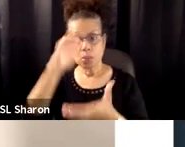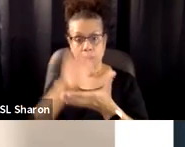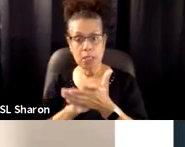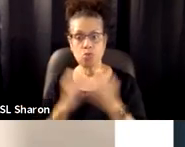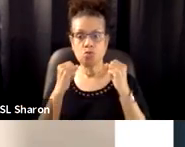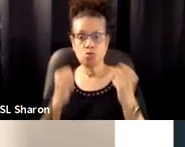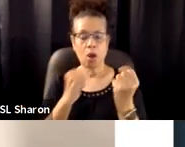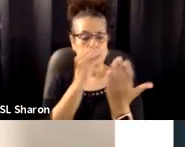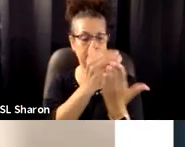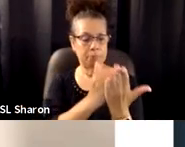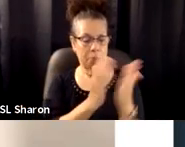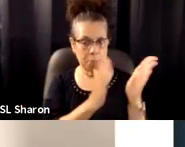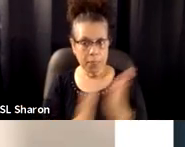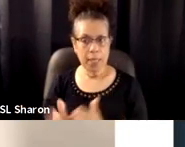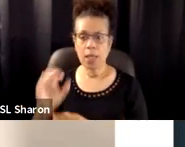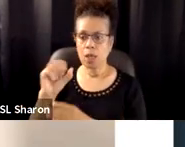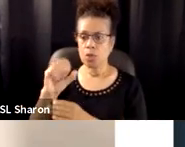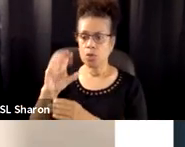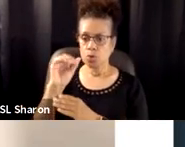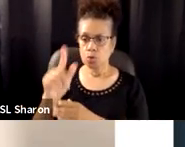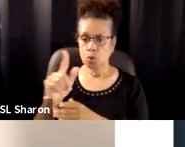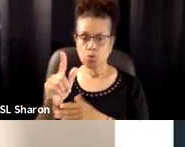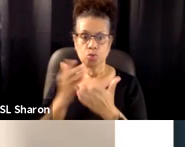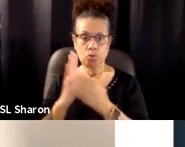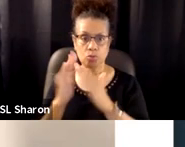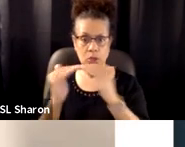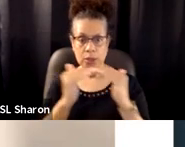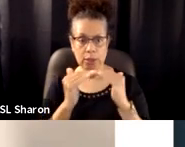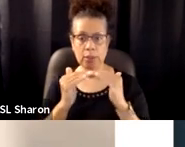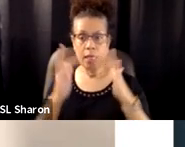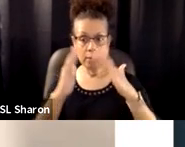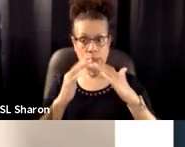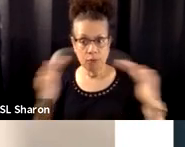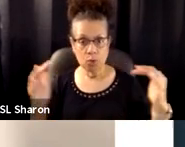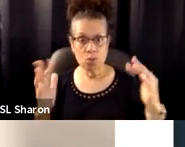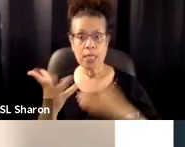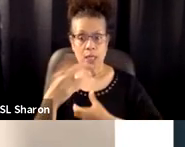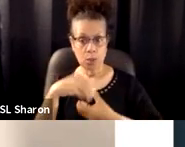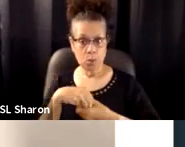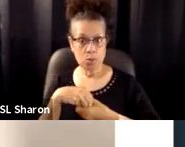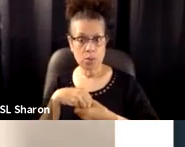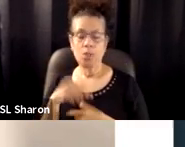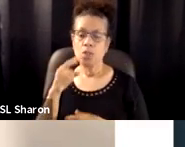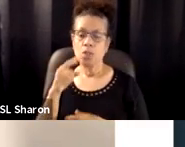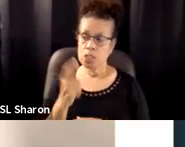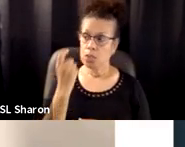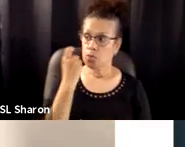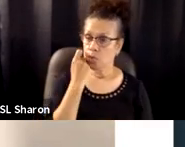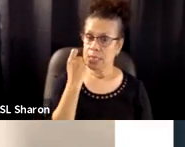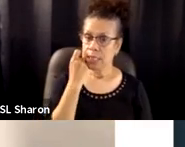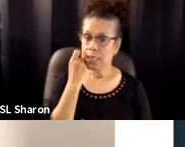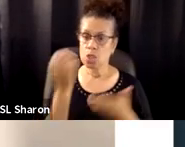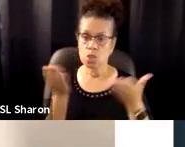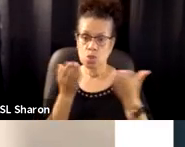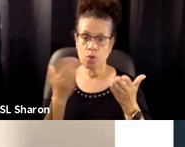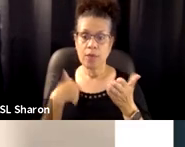planning social justice diversity and equity and inclusion she most recently served as